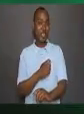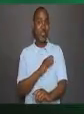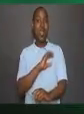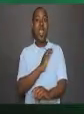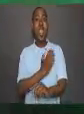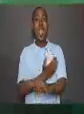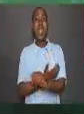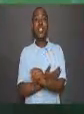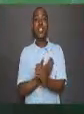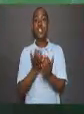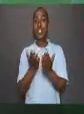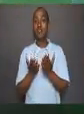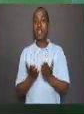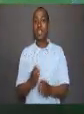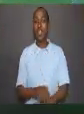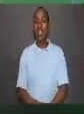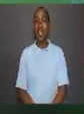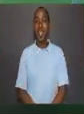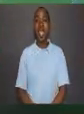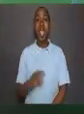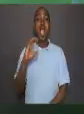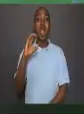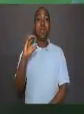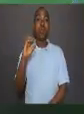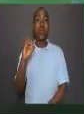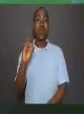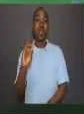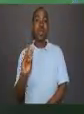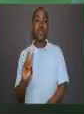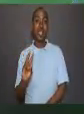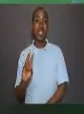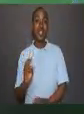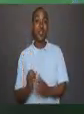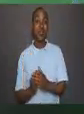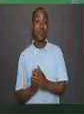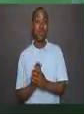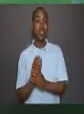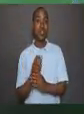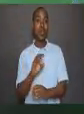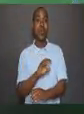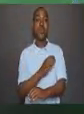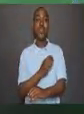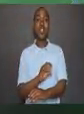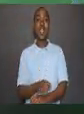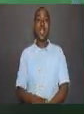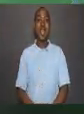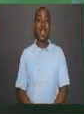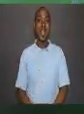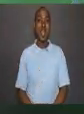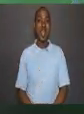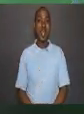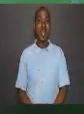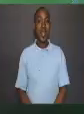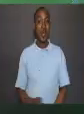energy. The carbon dioxide that is produced by the cells passes